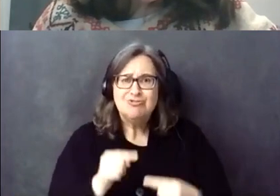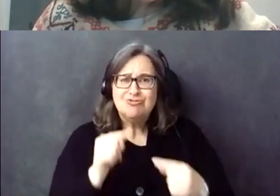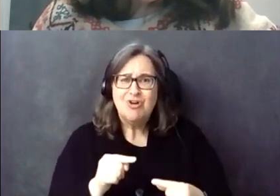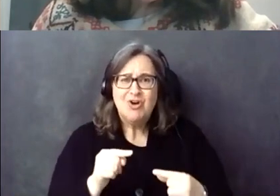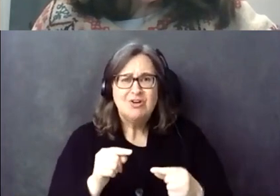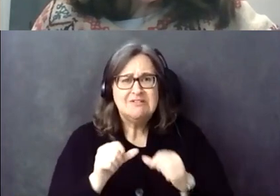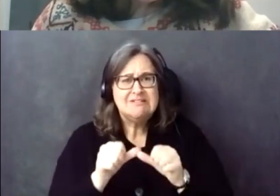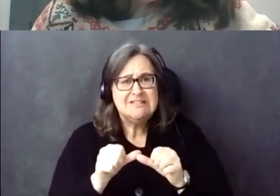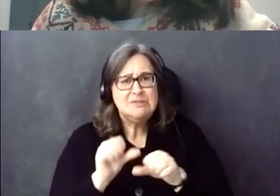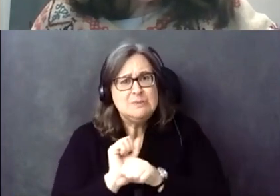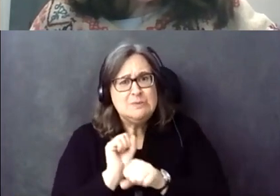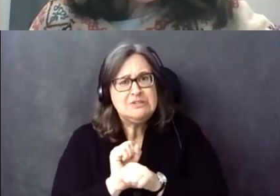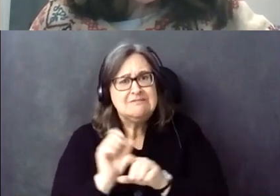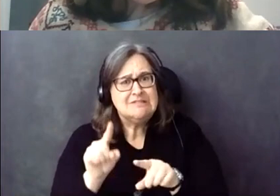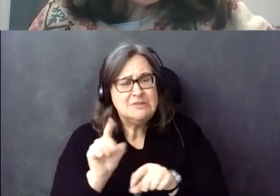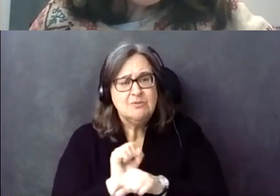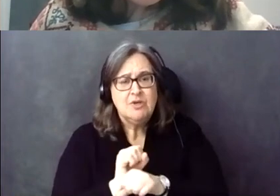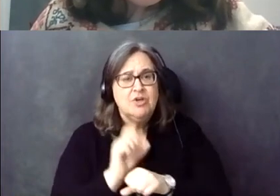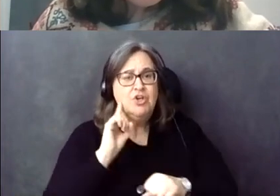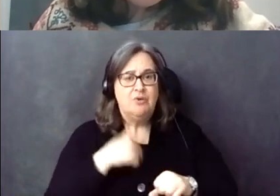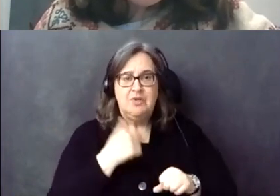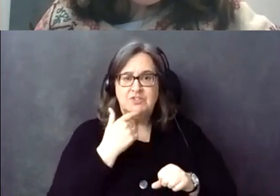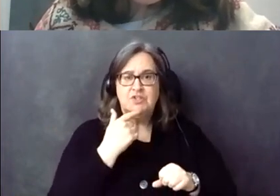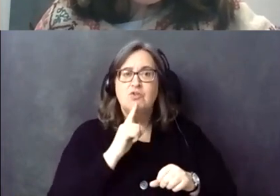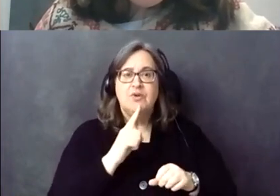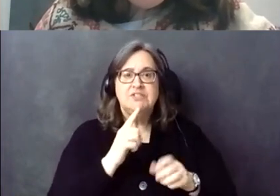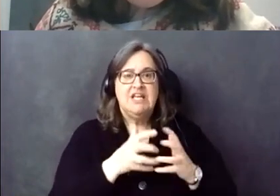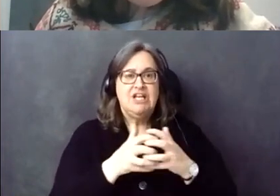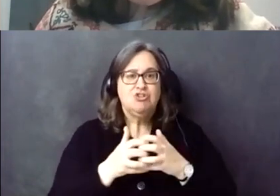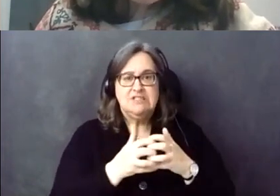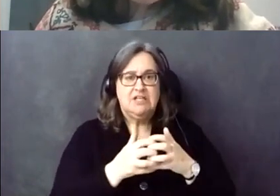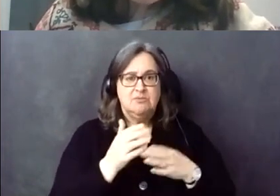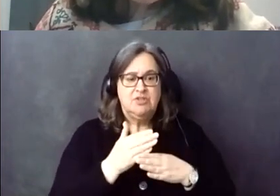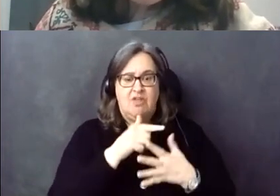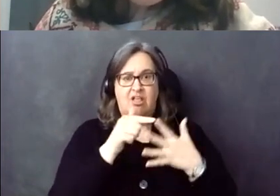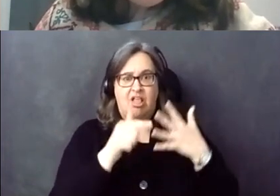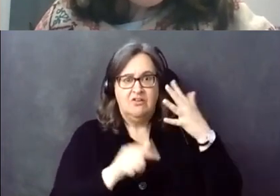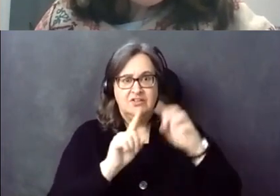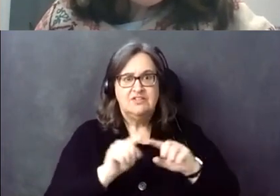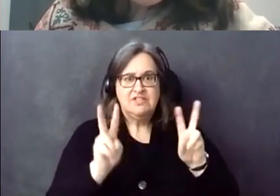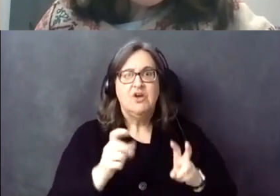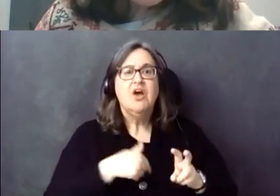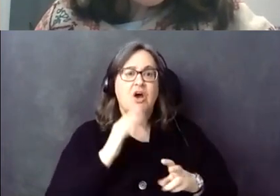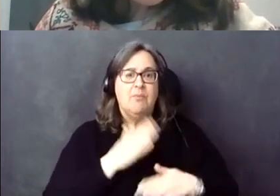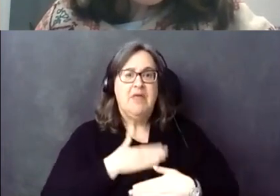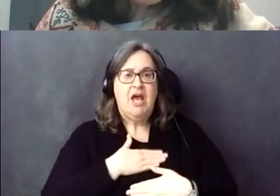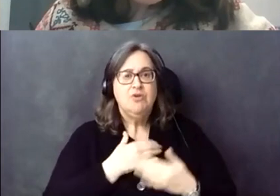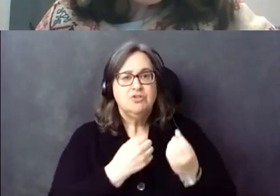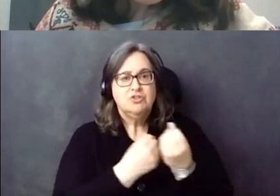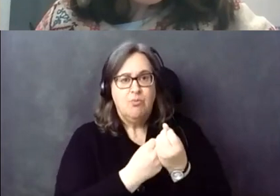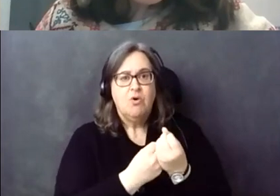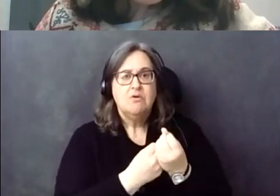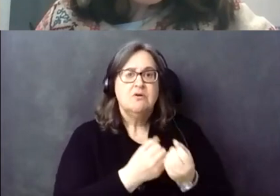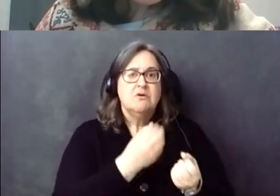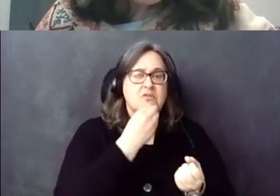maintain their job. So, you know, you always hear me say that there's an intersection between all of these things. So yes, I would be happy to support it. And also, you